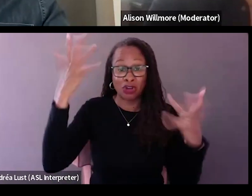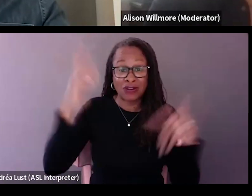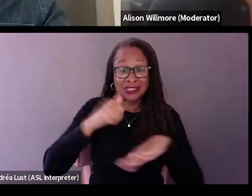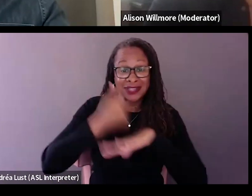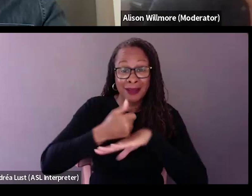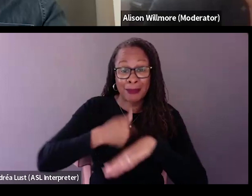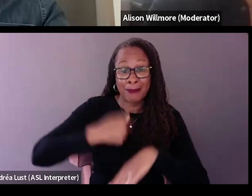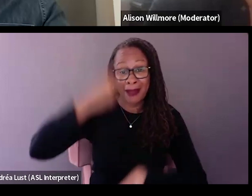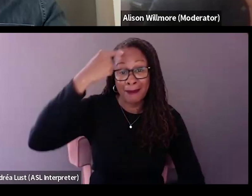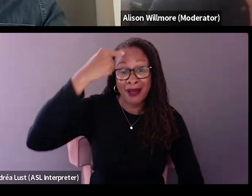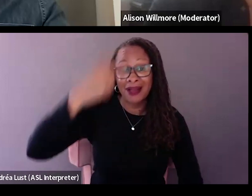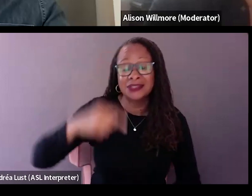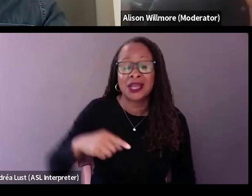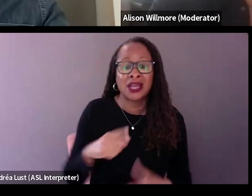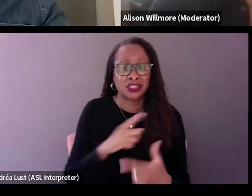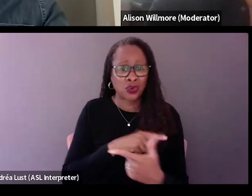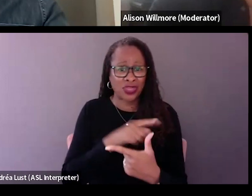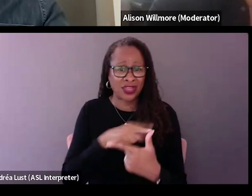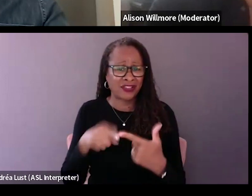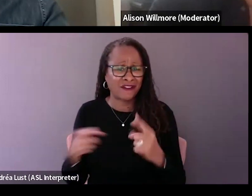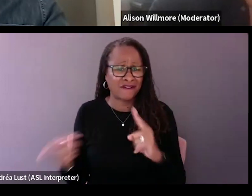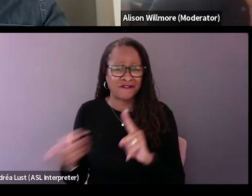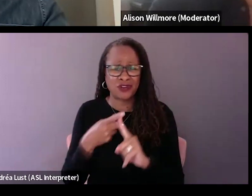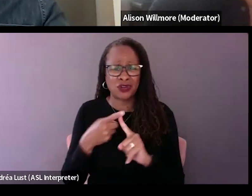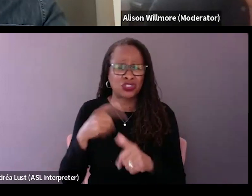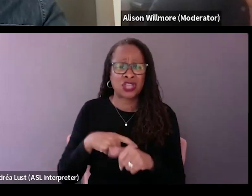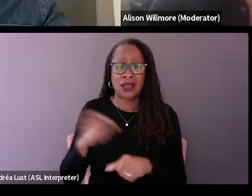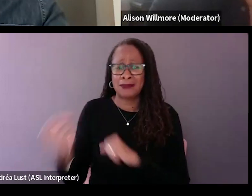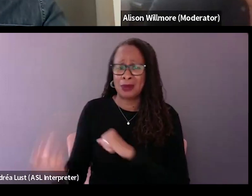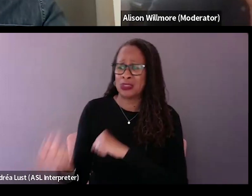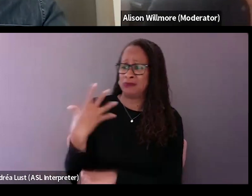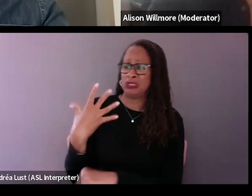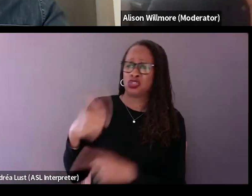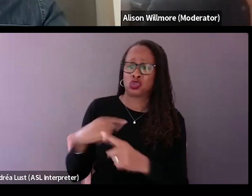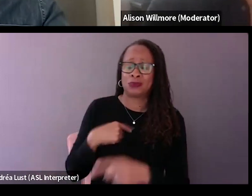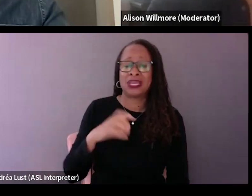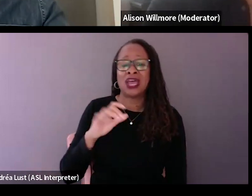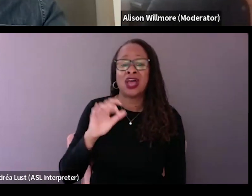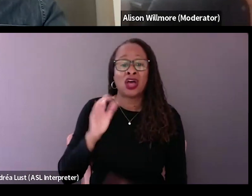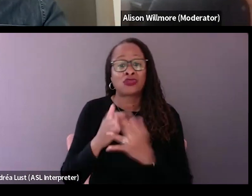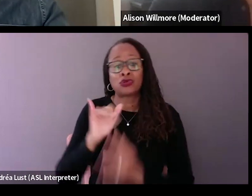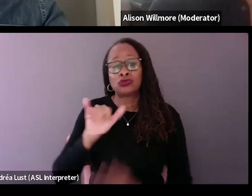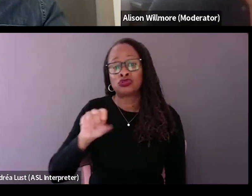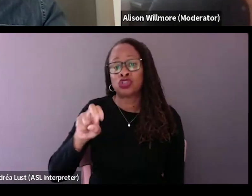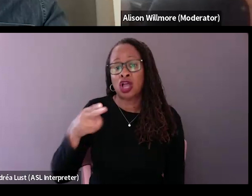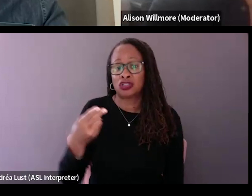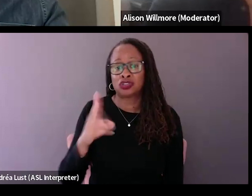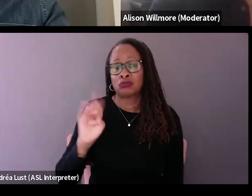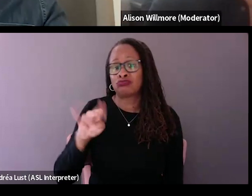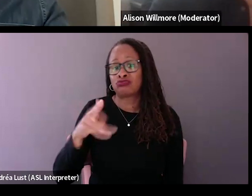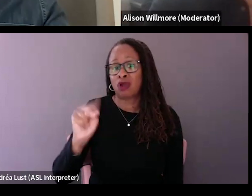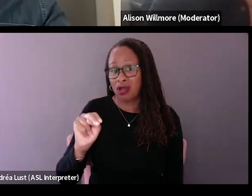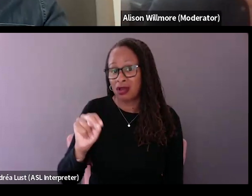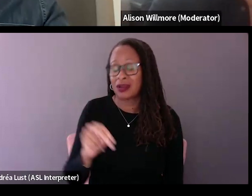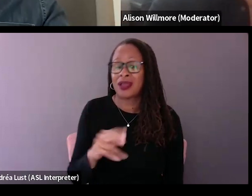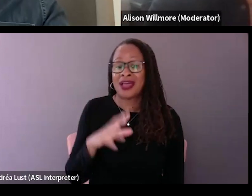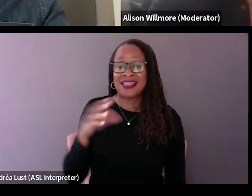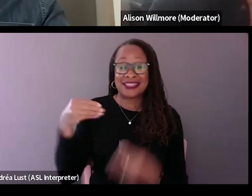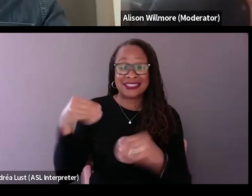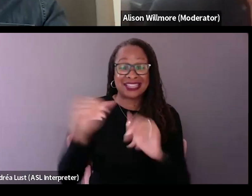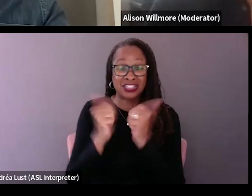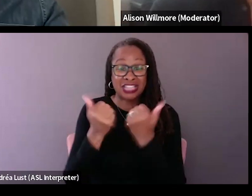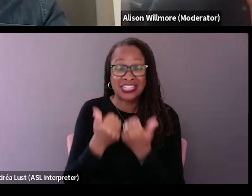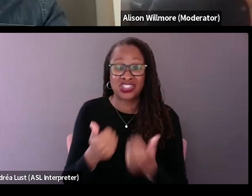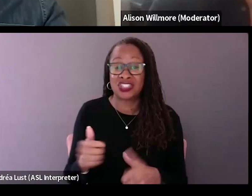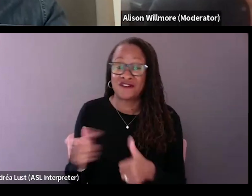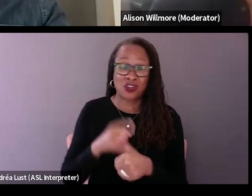was first pitched to me, which was through Josh Braun, the sales agent, Julia Nottingham, our producer, I kind of said no thank you